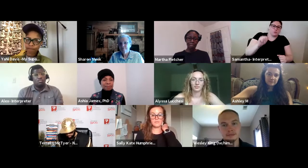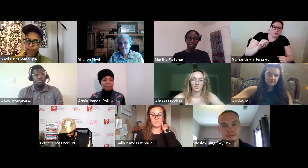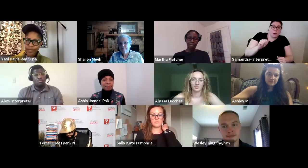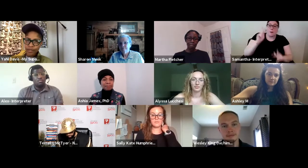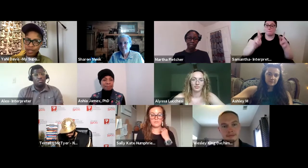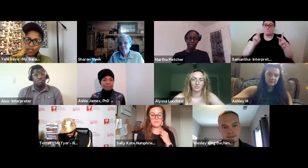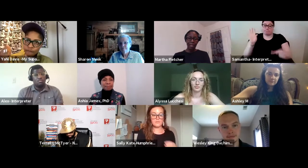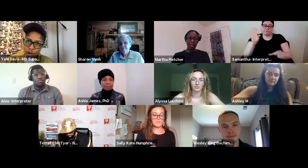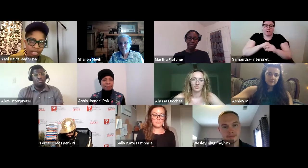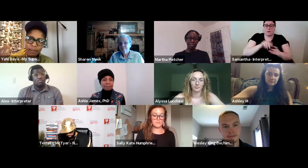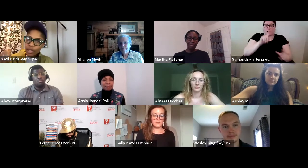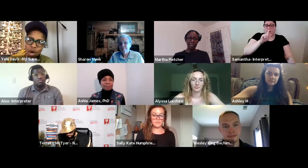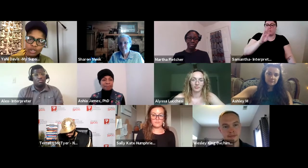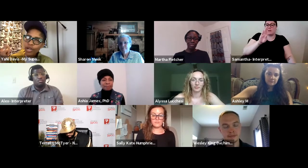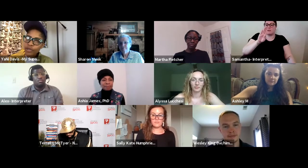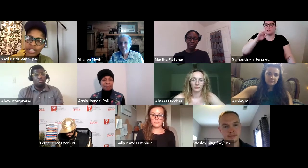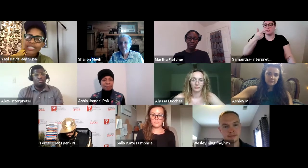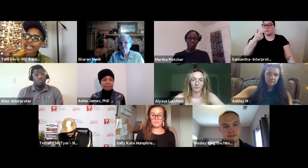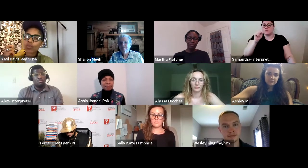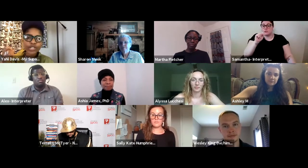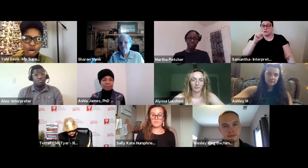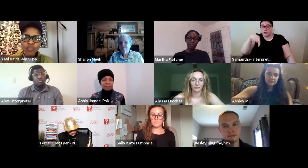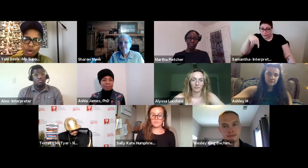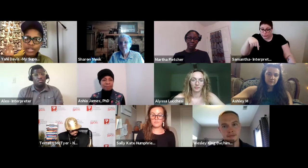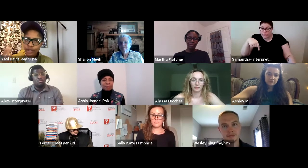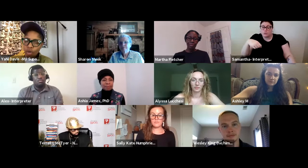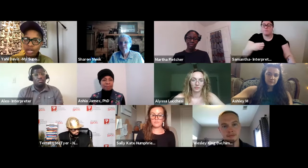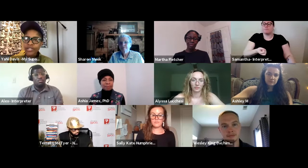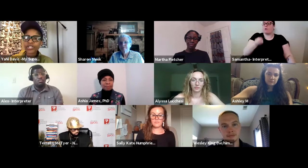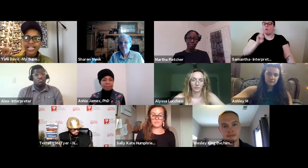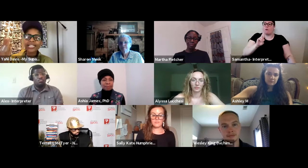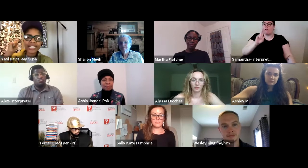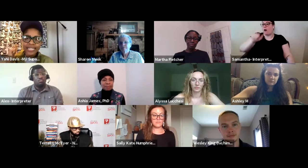community, to folks that belong to communities that we don't know and